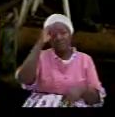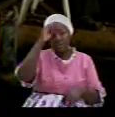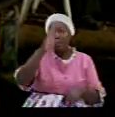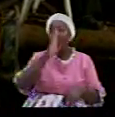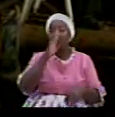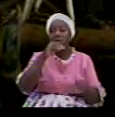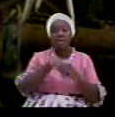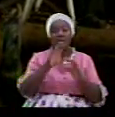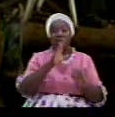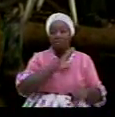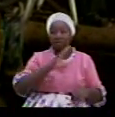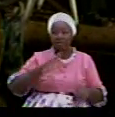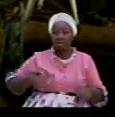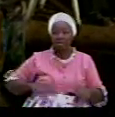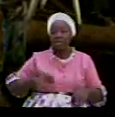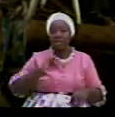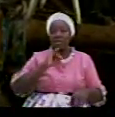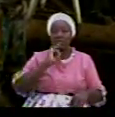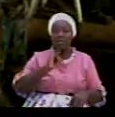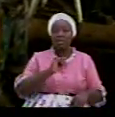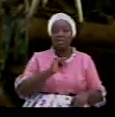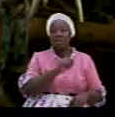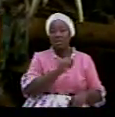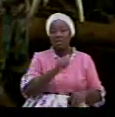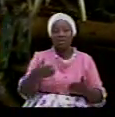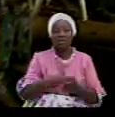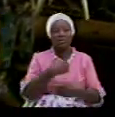Christ, is a new creature.